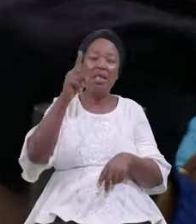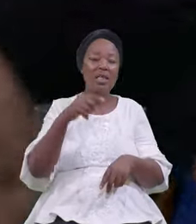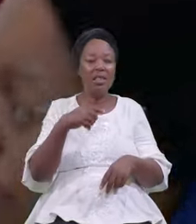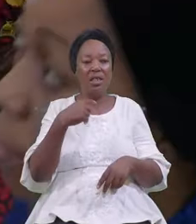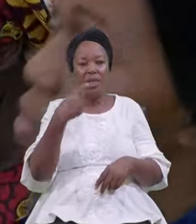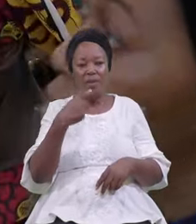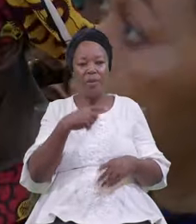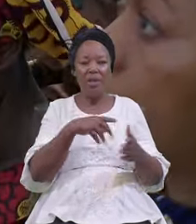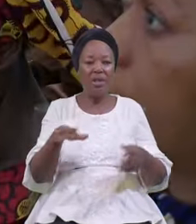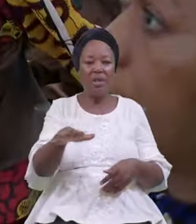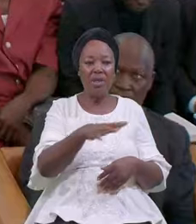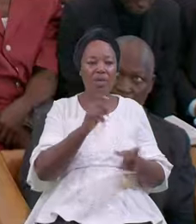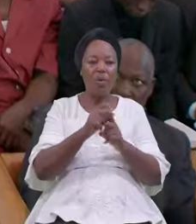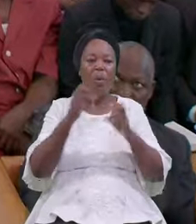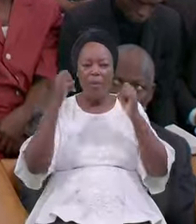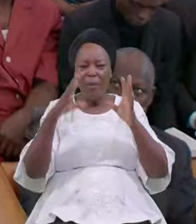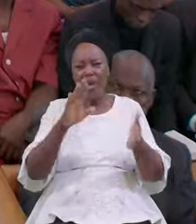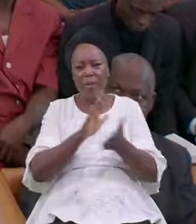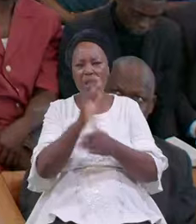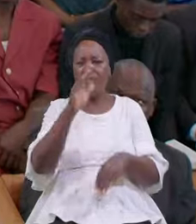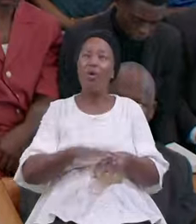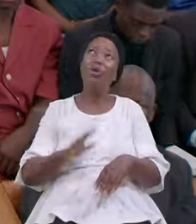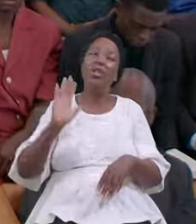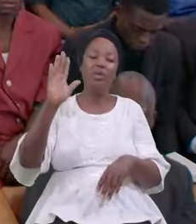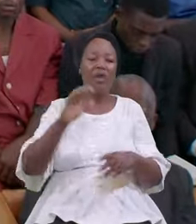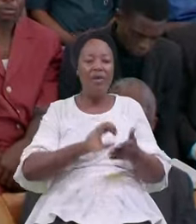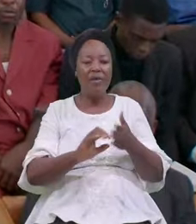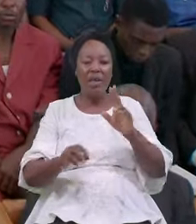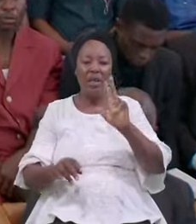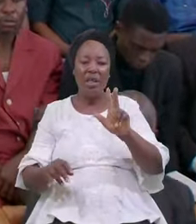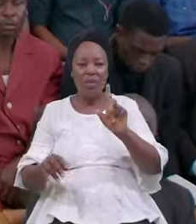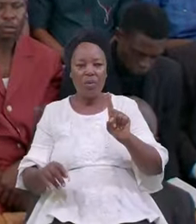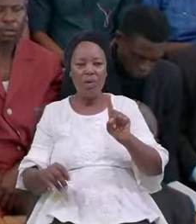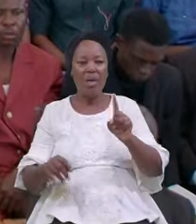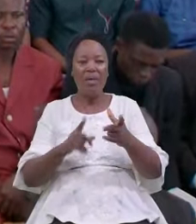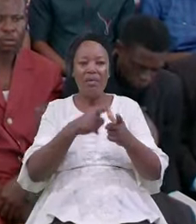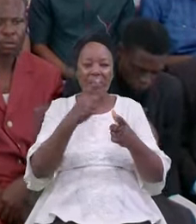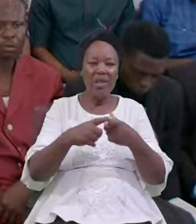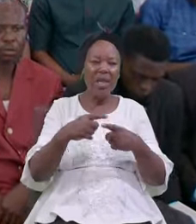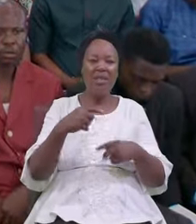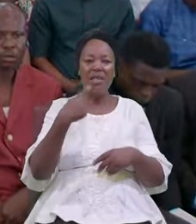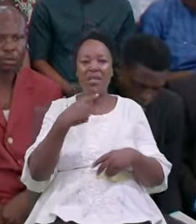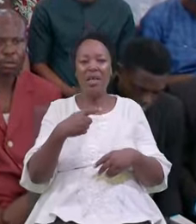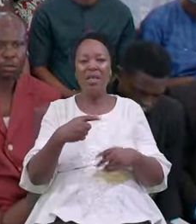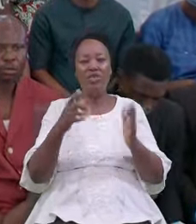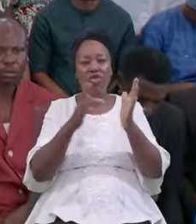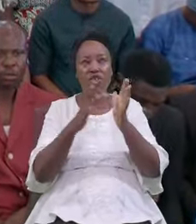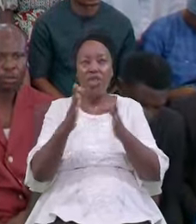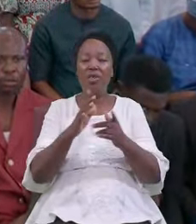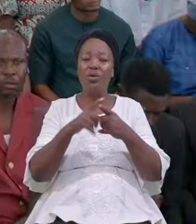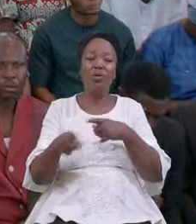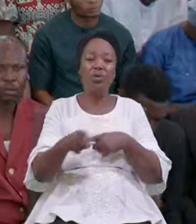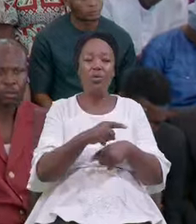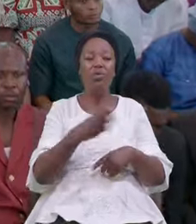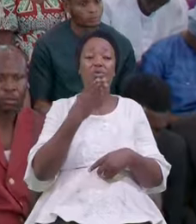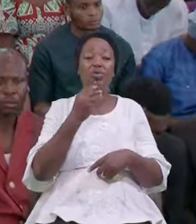many believed on him. Verse 31, then said Jesus to those Jews which believed